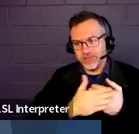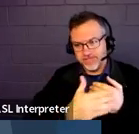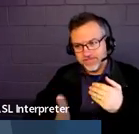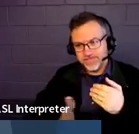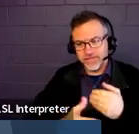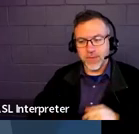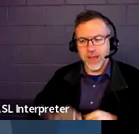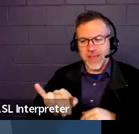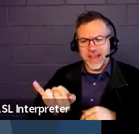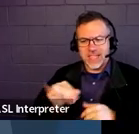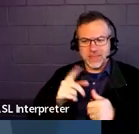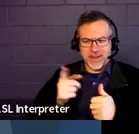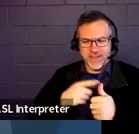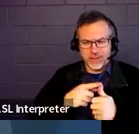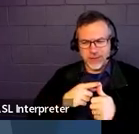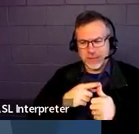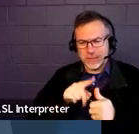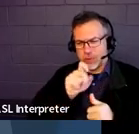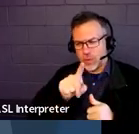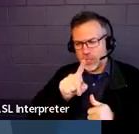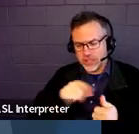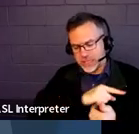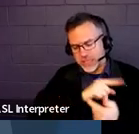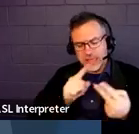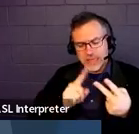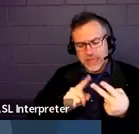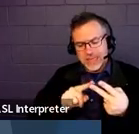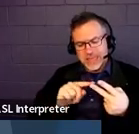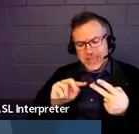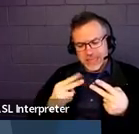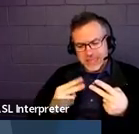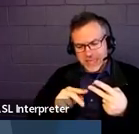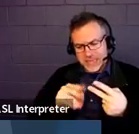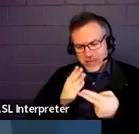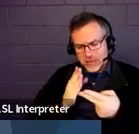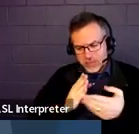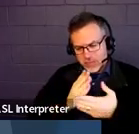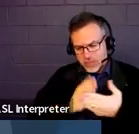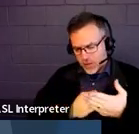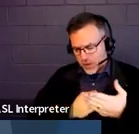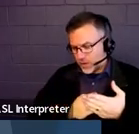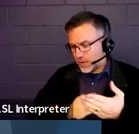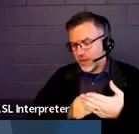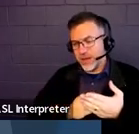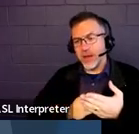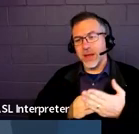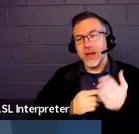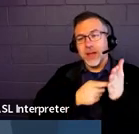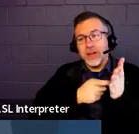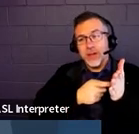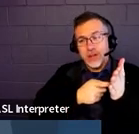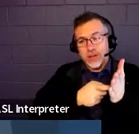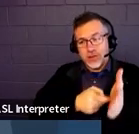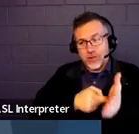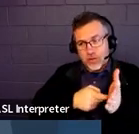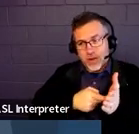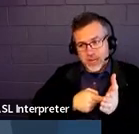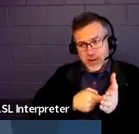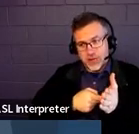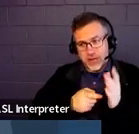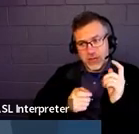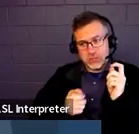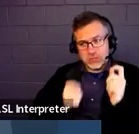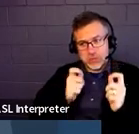That's my first sort of part of this question. And then the second part of this question is, does the criteria change after they've had